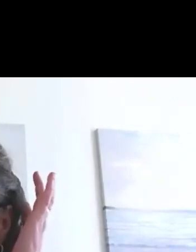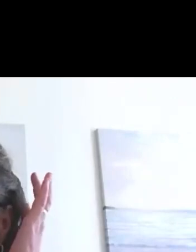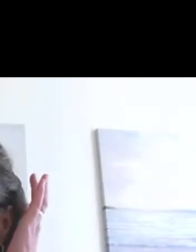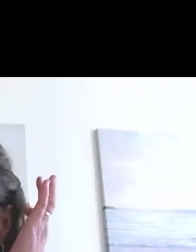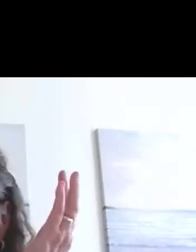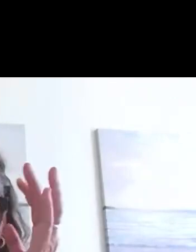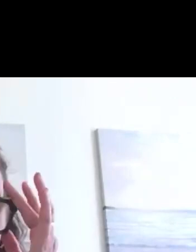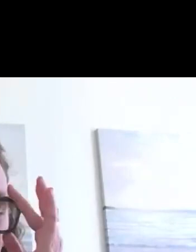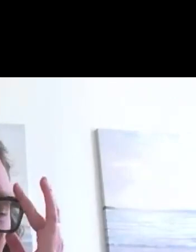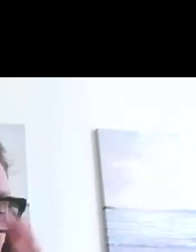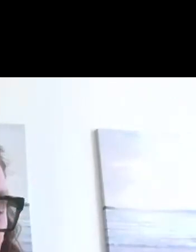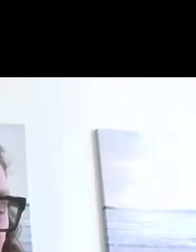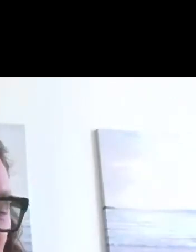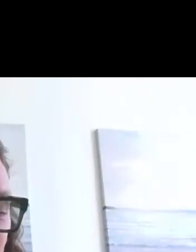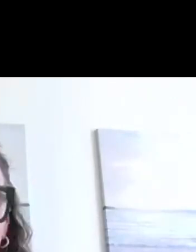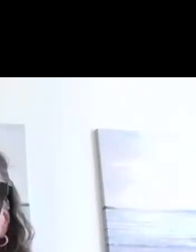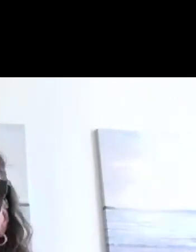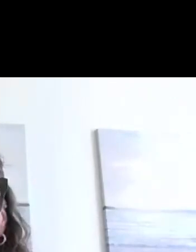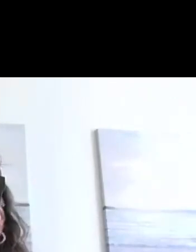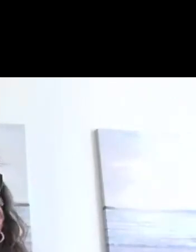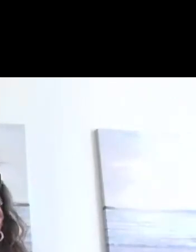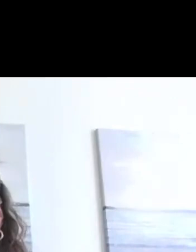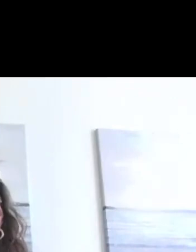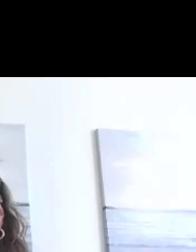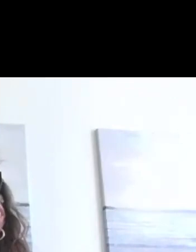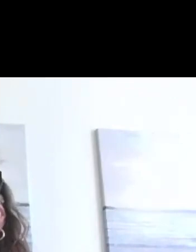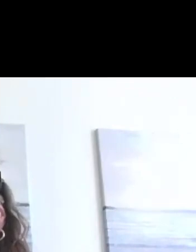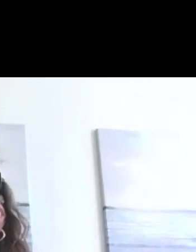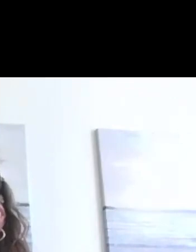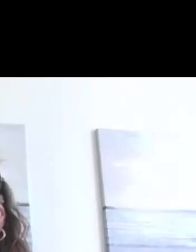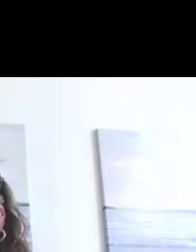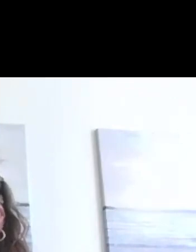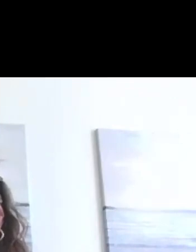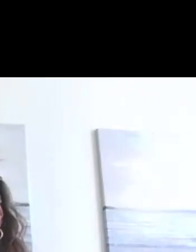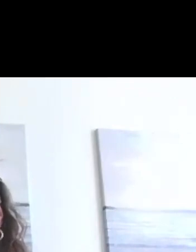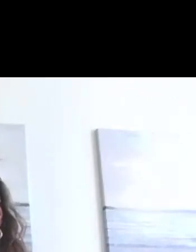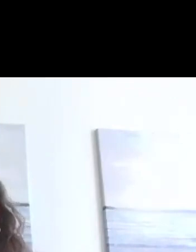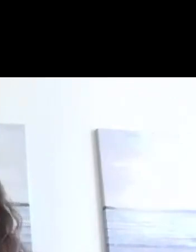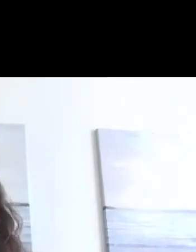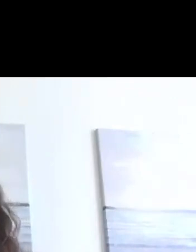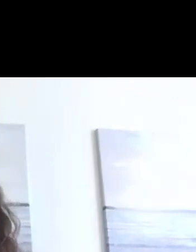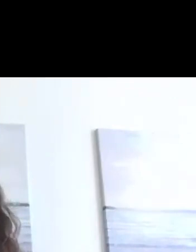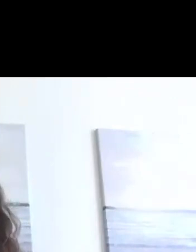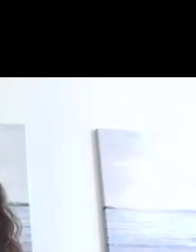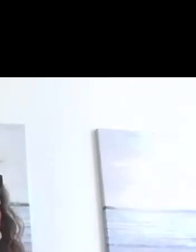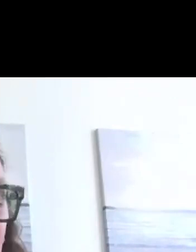to bring you up to date and just take a step back and look at all that you